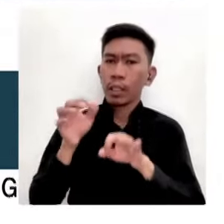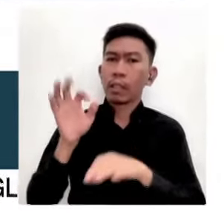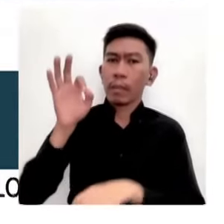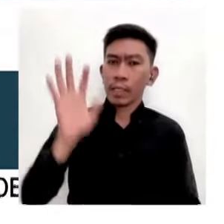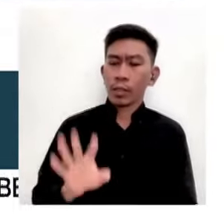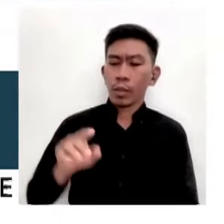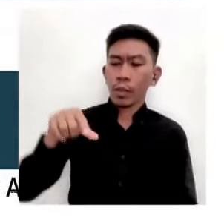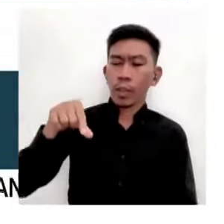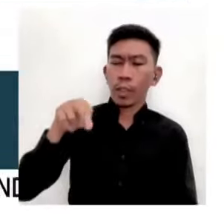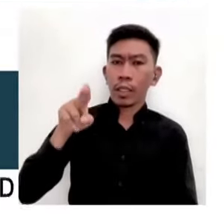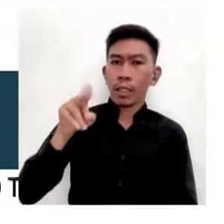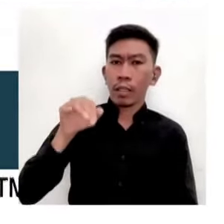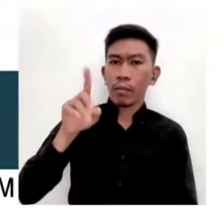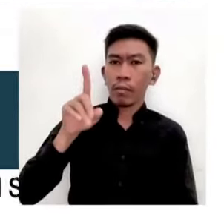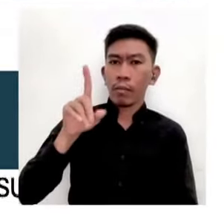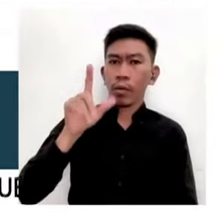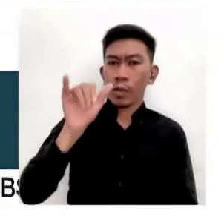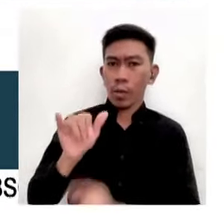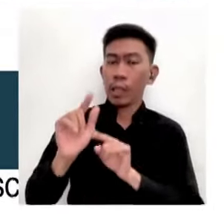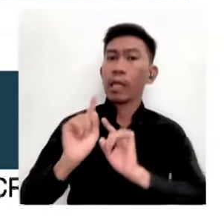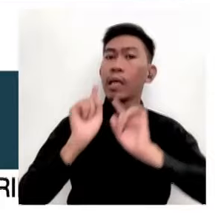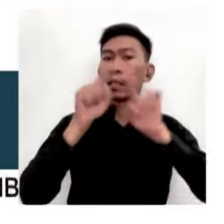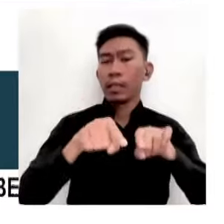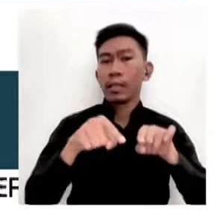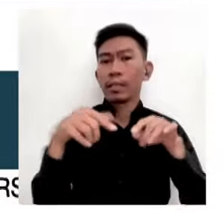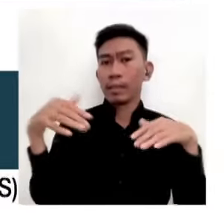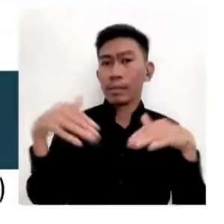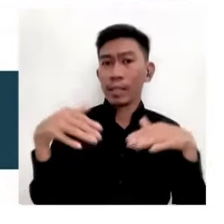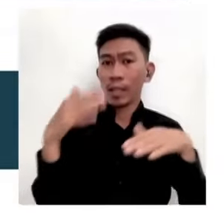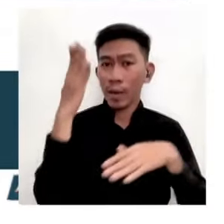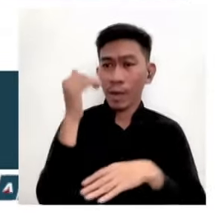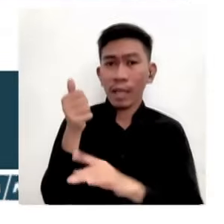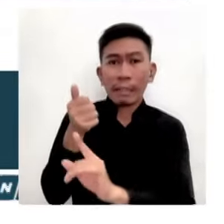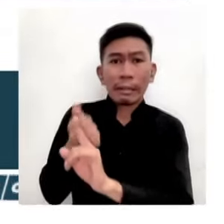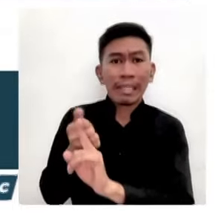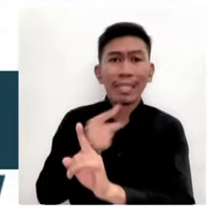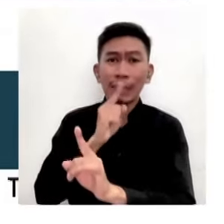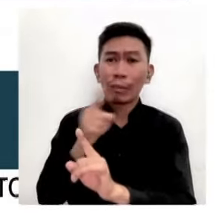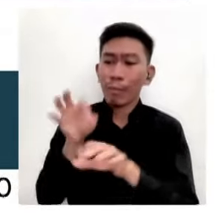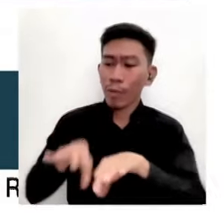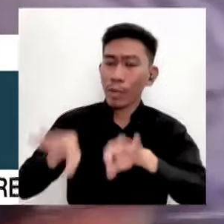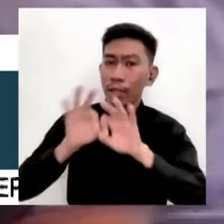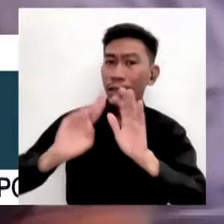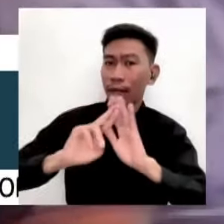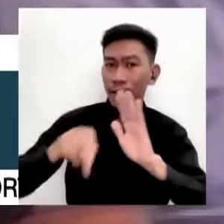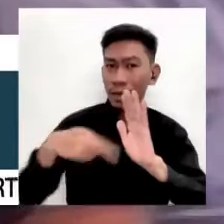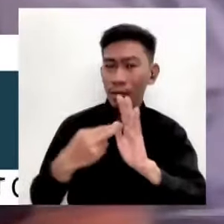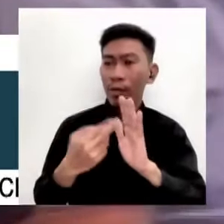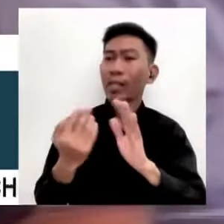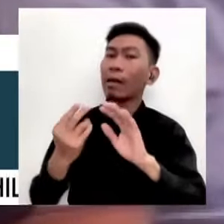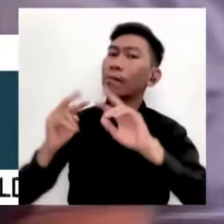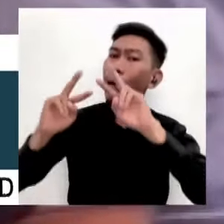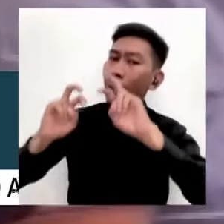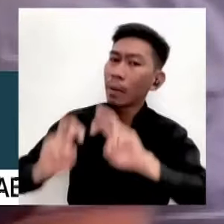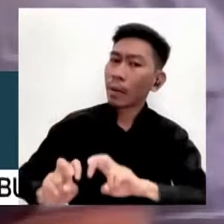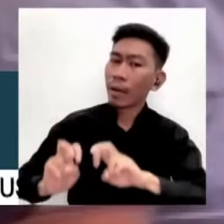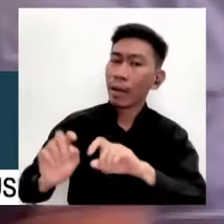hearing because he is the main actor of this inquiry. He owns